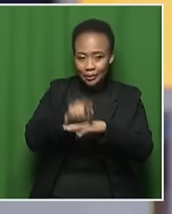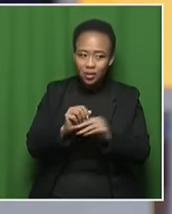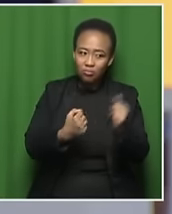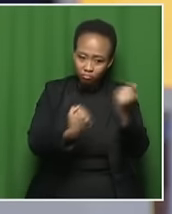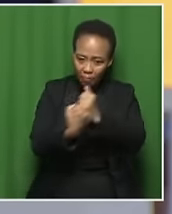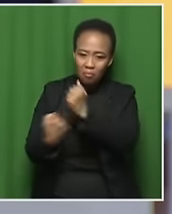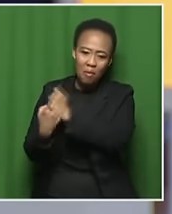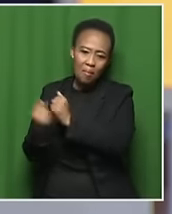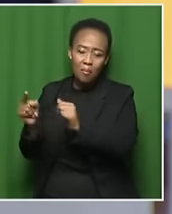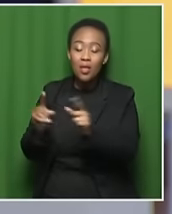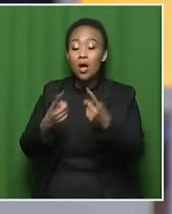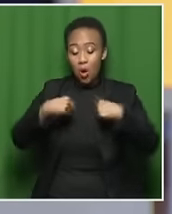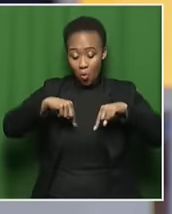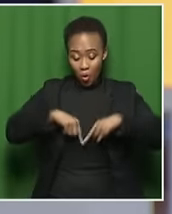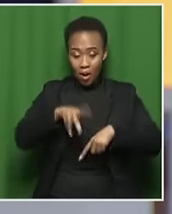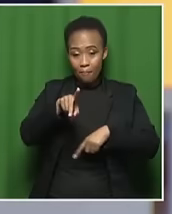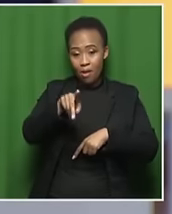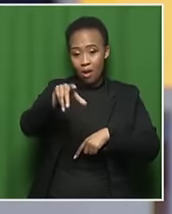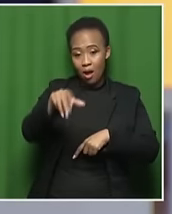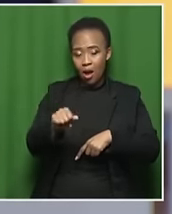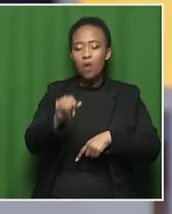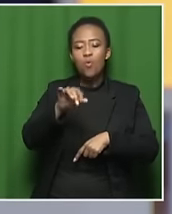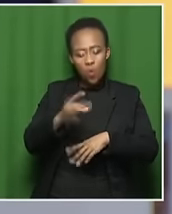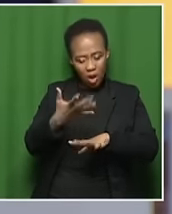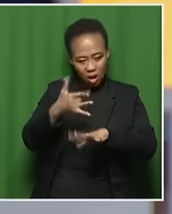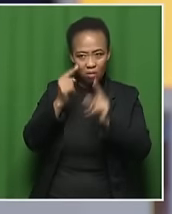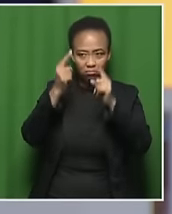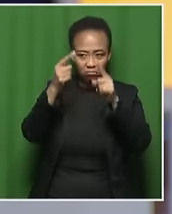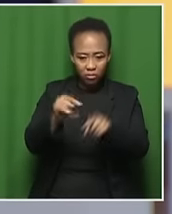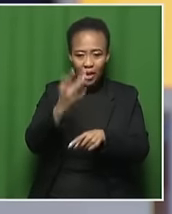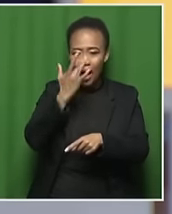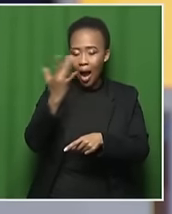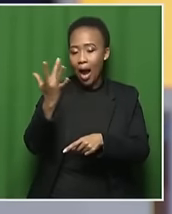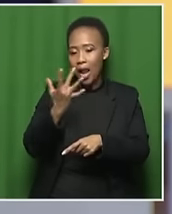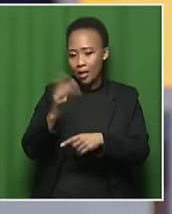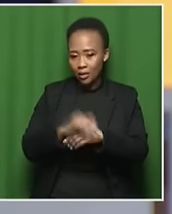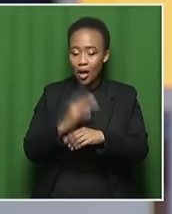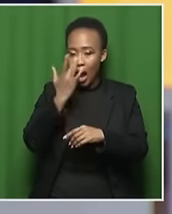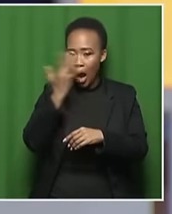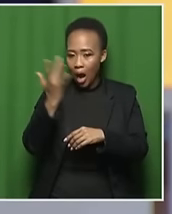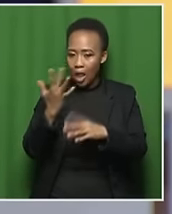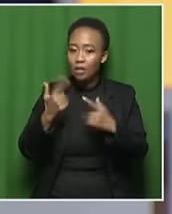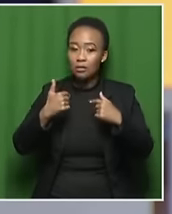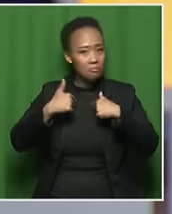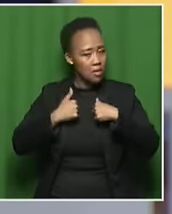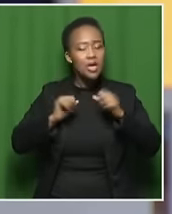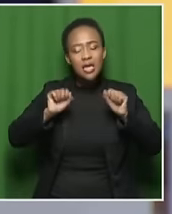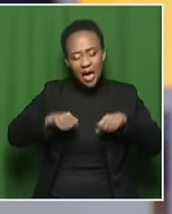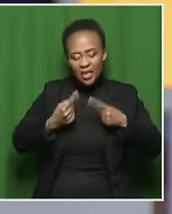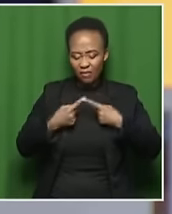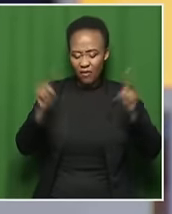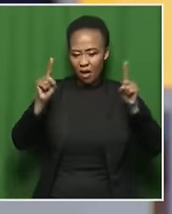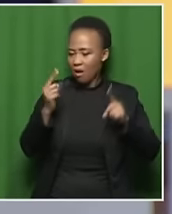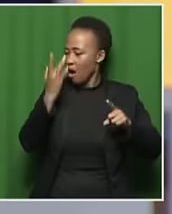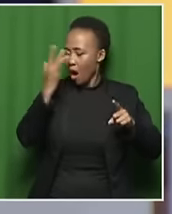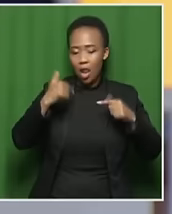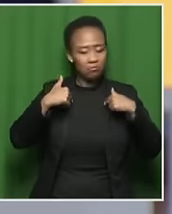the coloured community, and we have brought the agenda of coloured people on the table. I am not coloured, I am